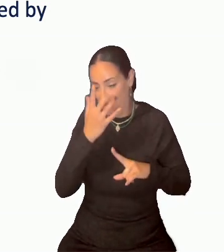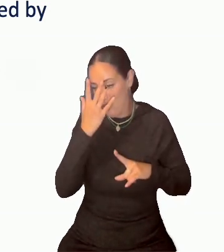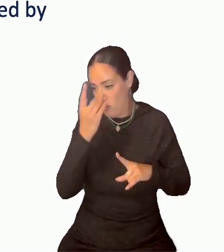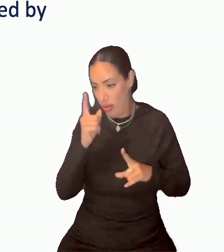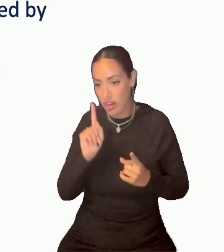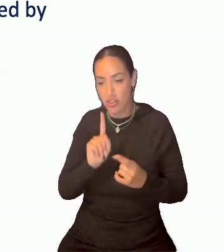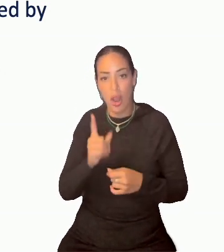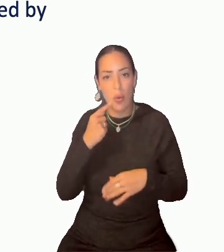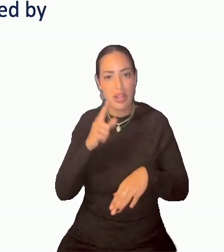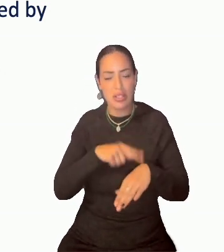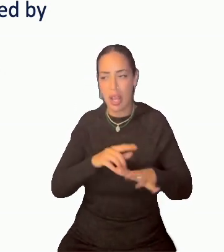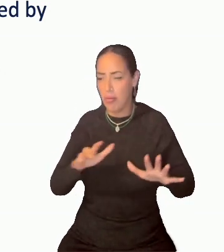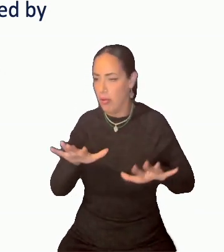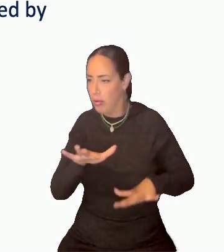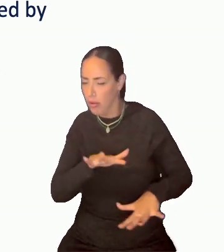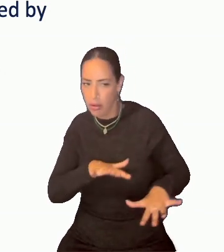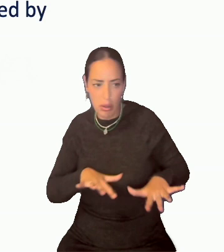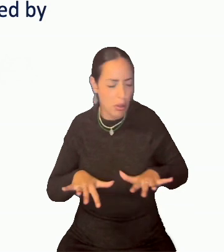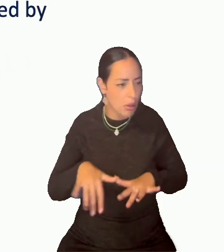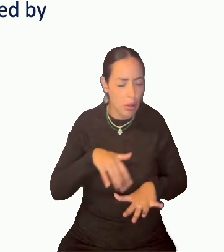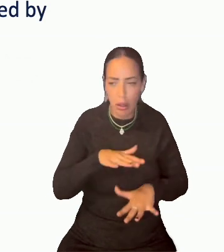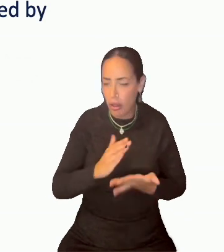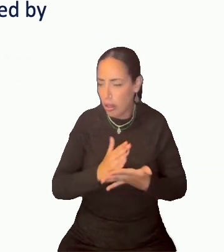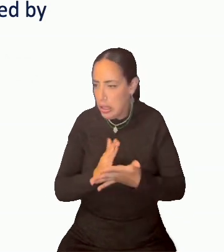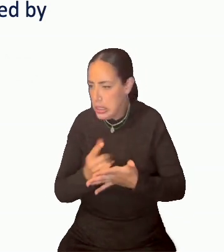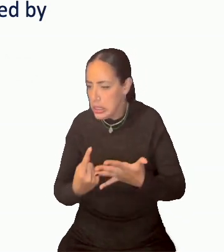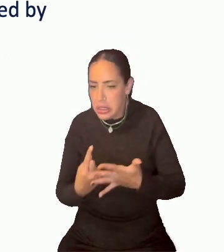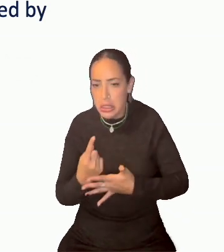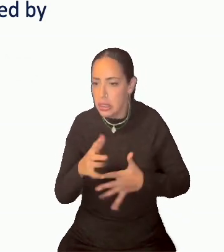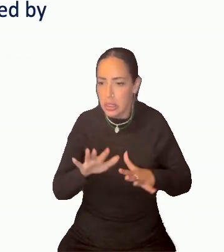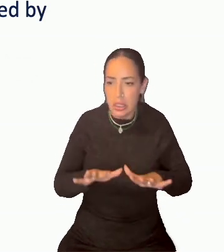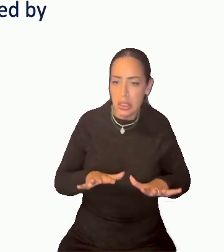at a time of instability, confusion and uncertainty.